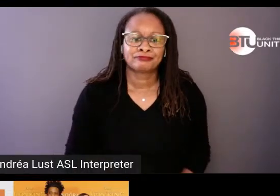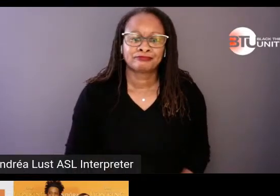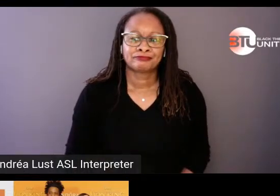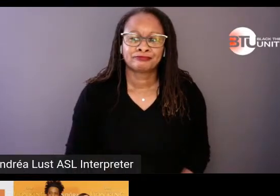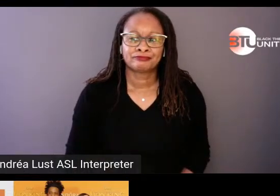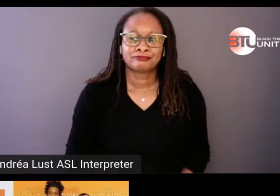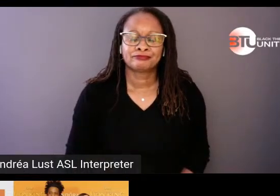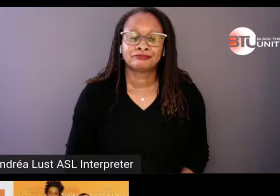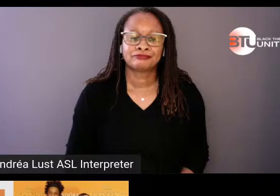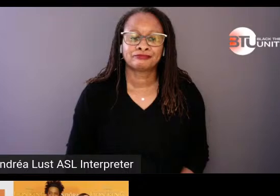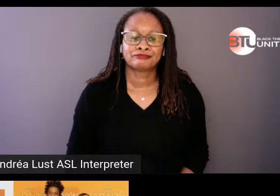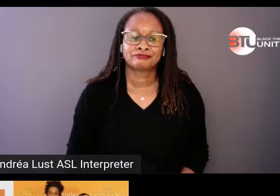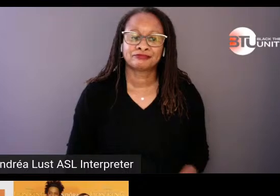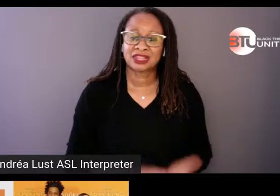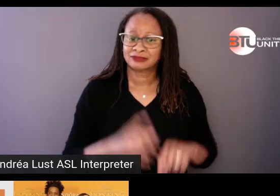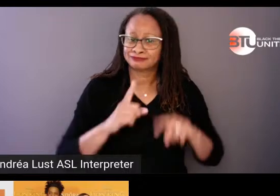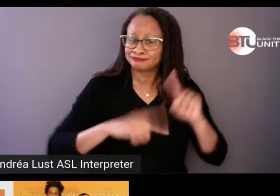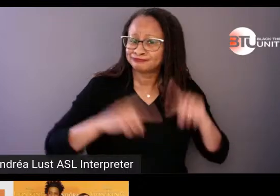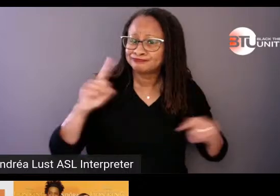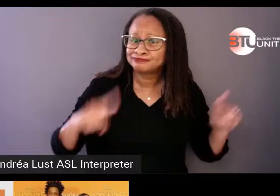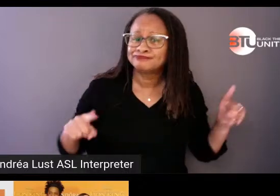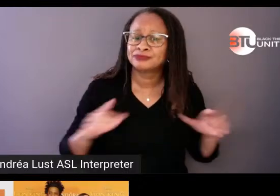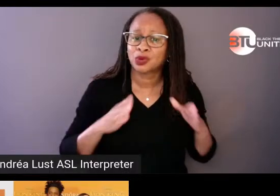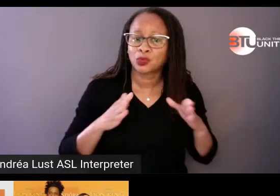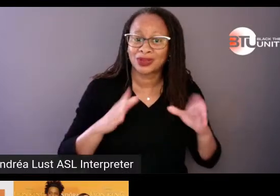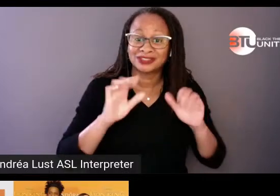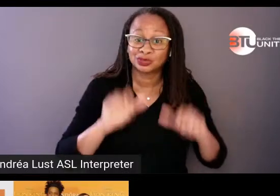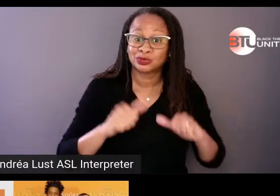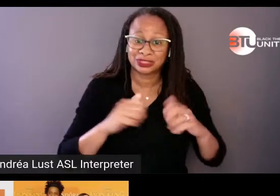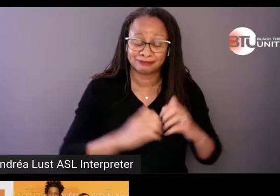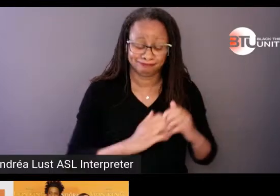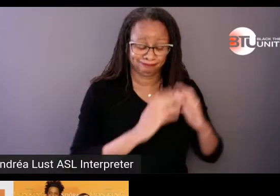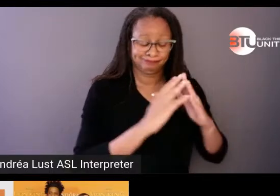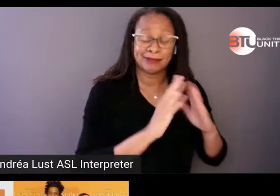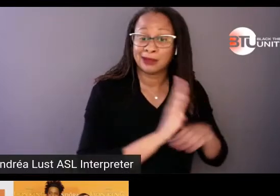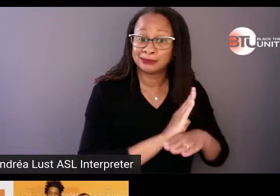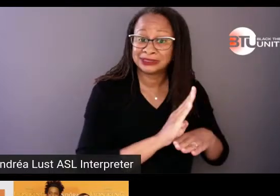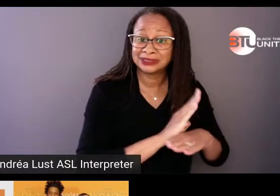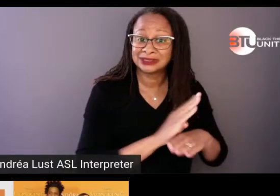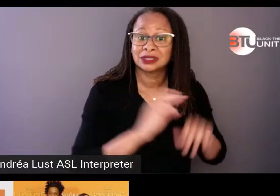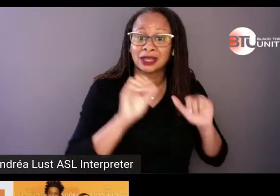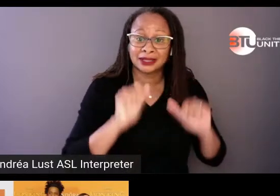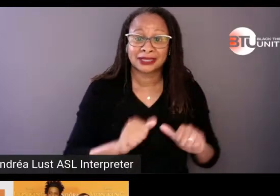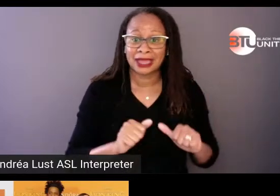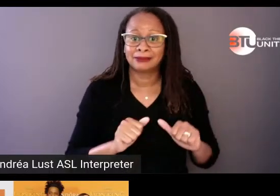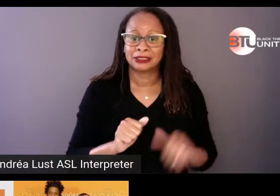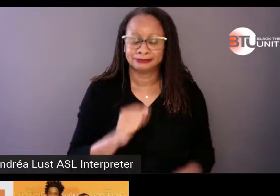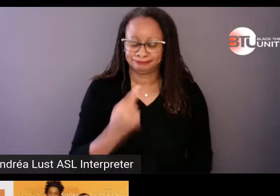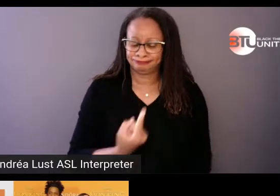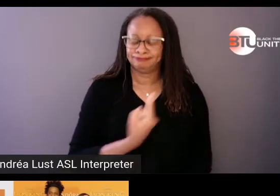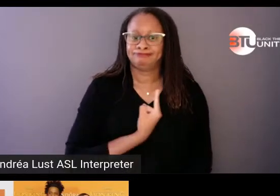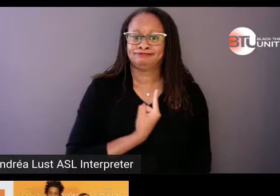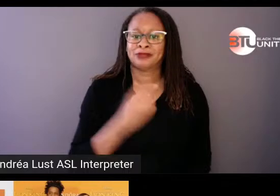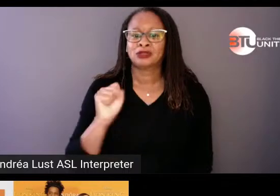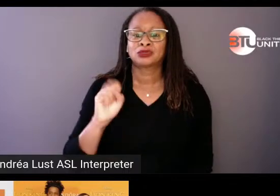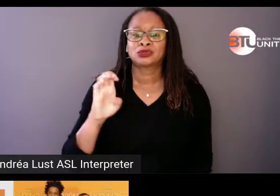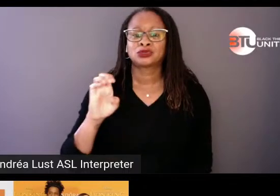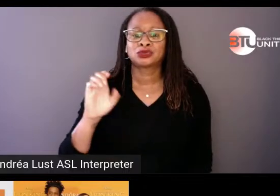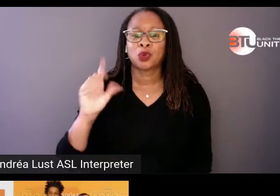different various ways in which you can form a business. You can be just a sole proprietor. You don't have